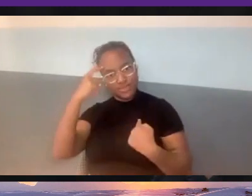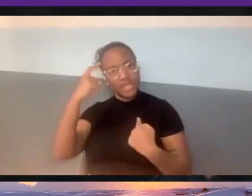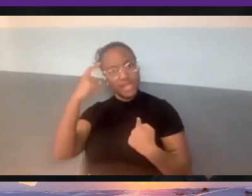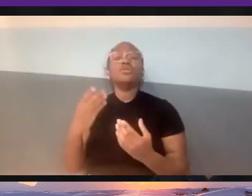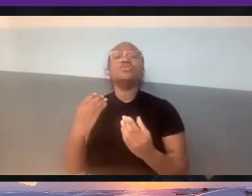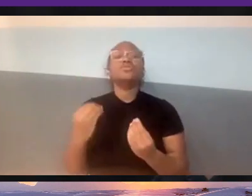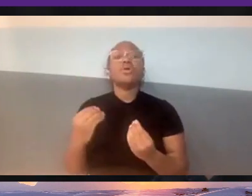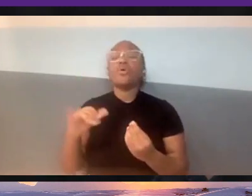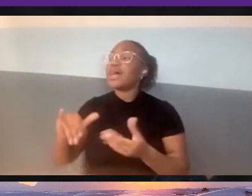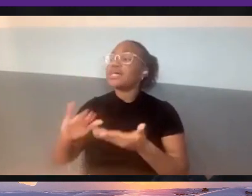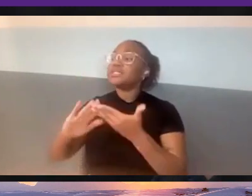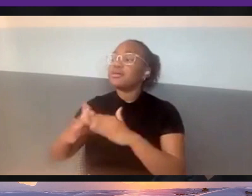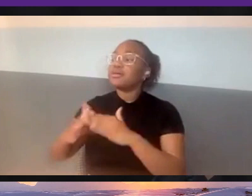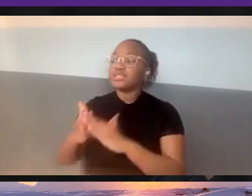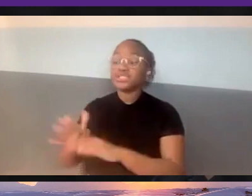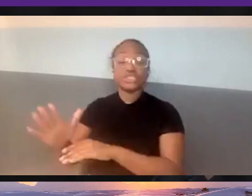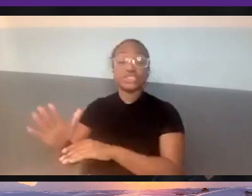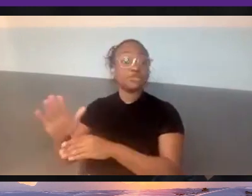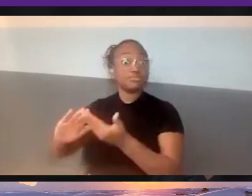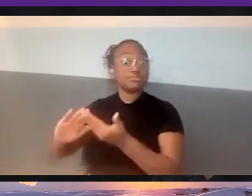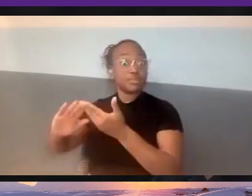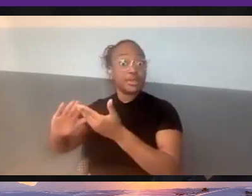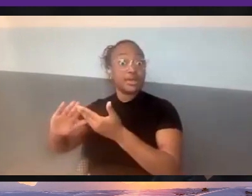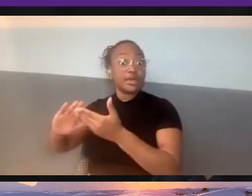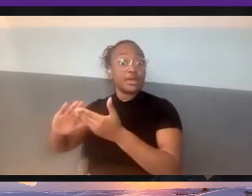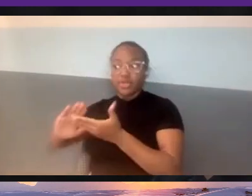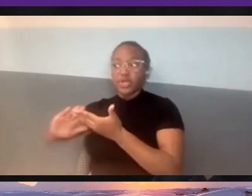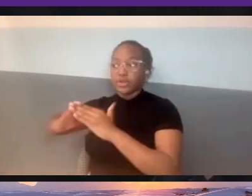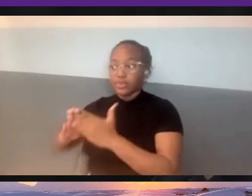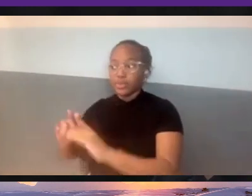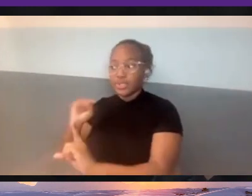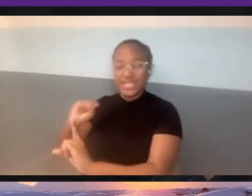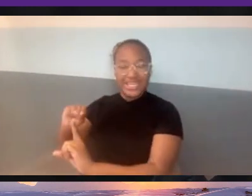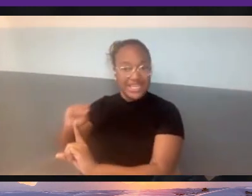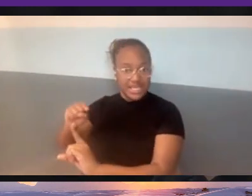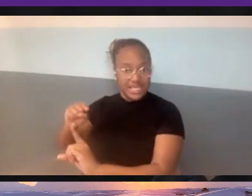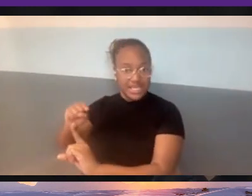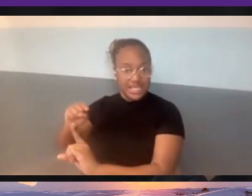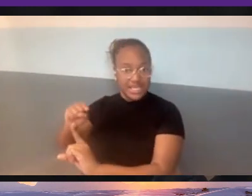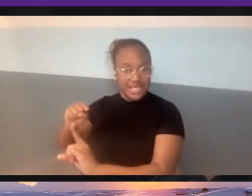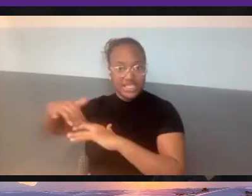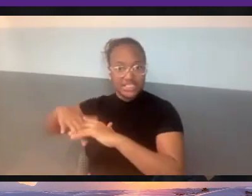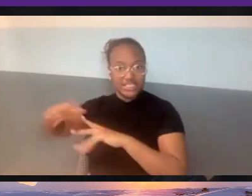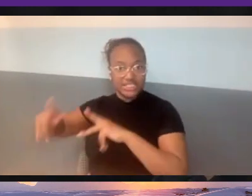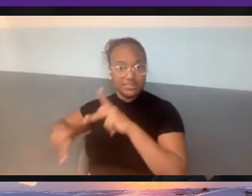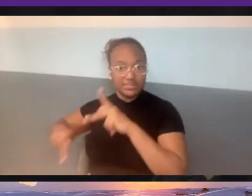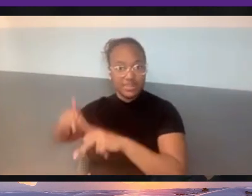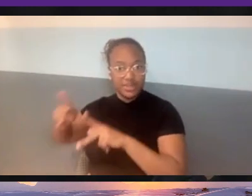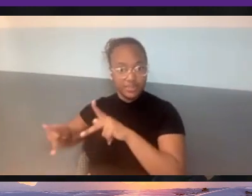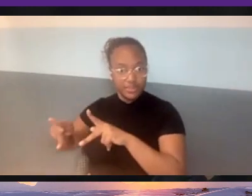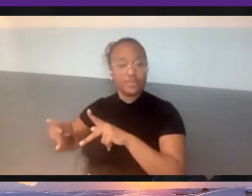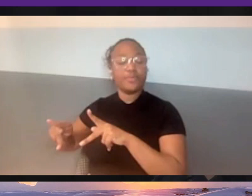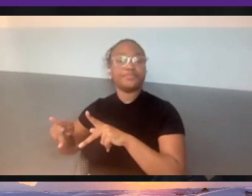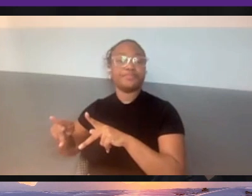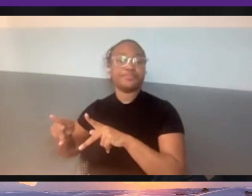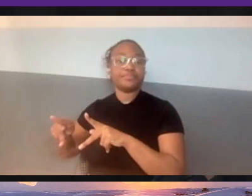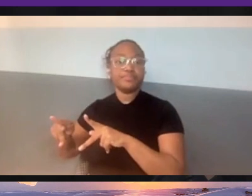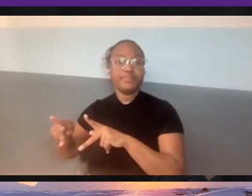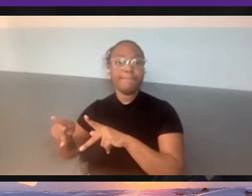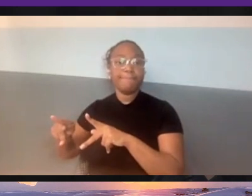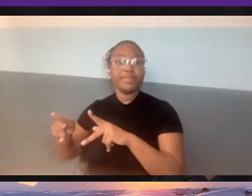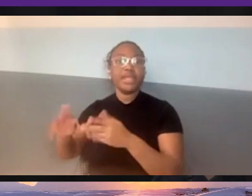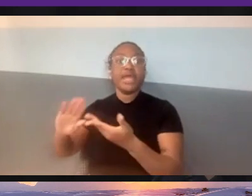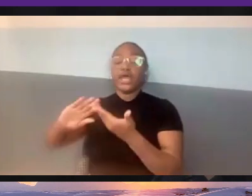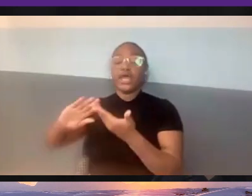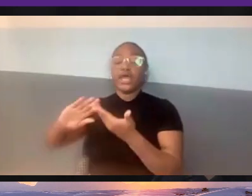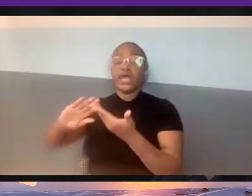the Indigenous peoples and communities of the enslaved laborers are still